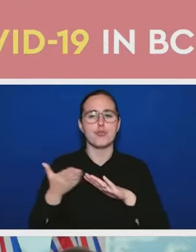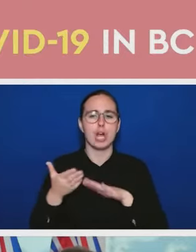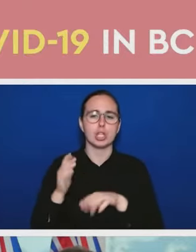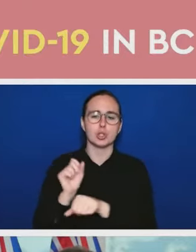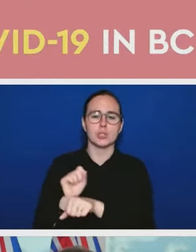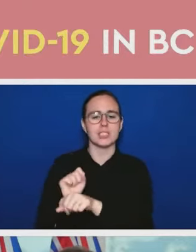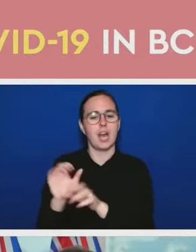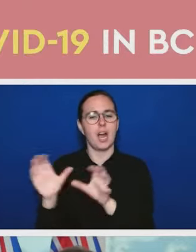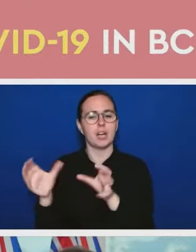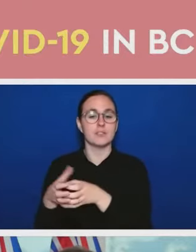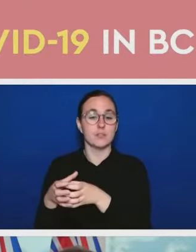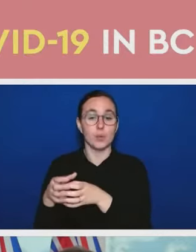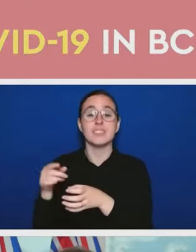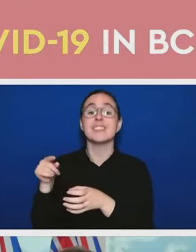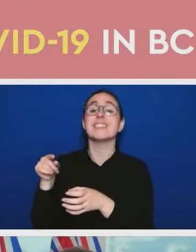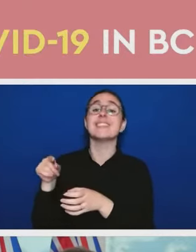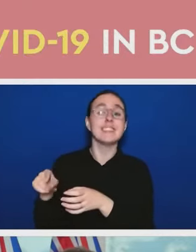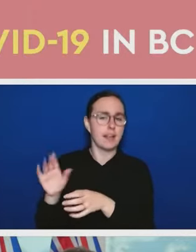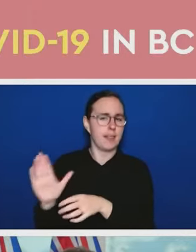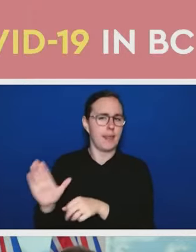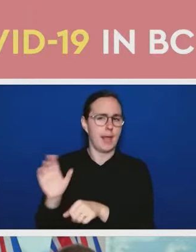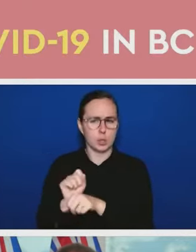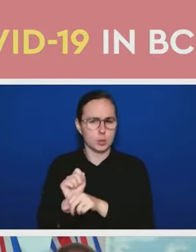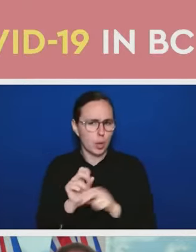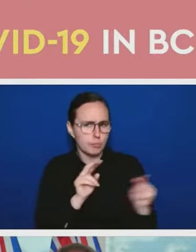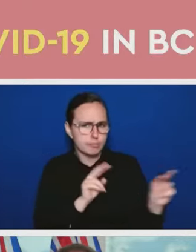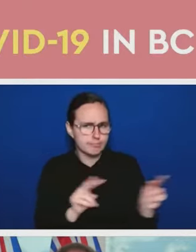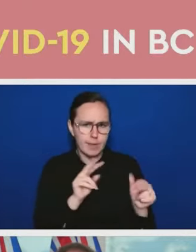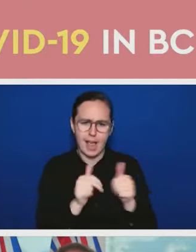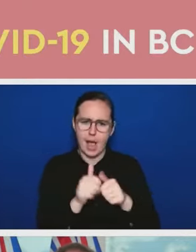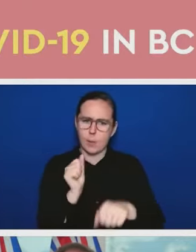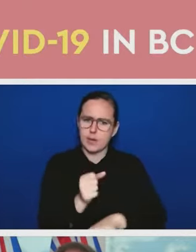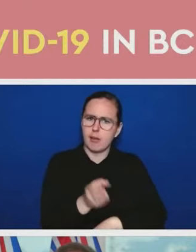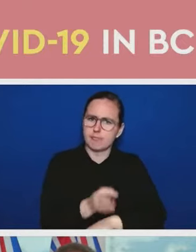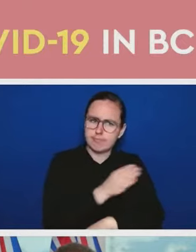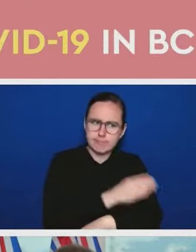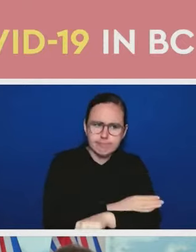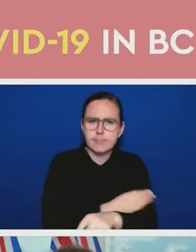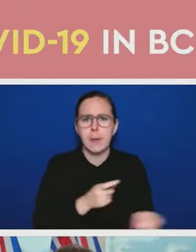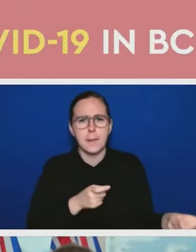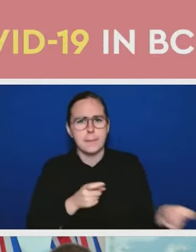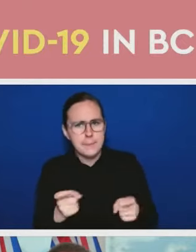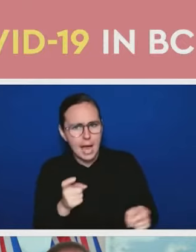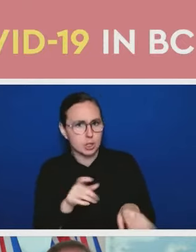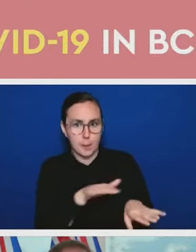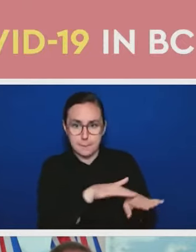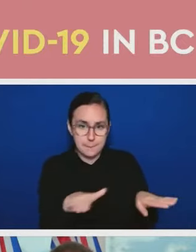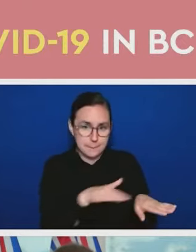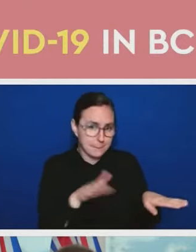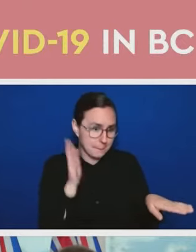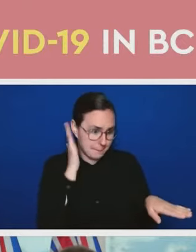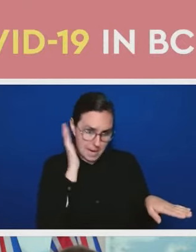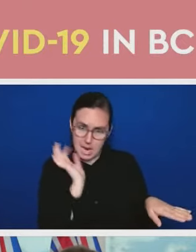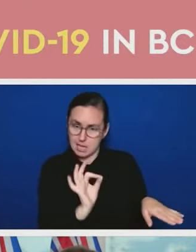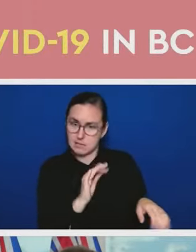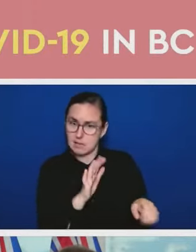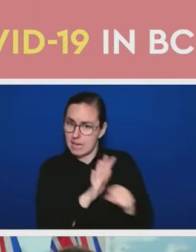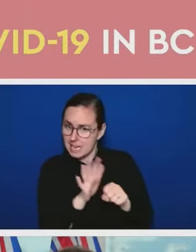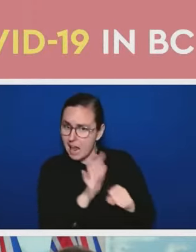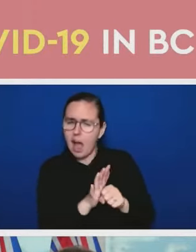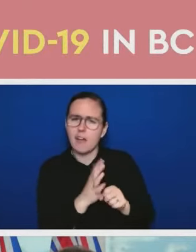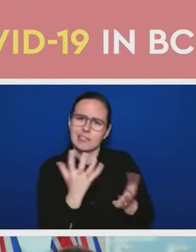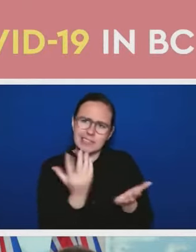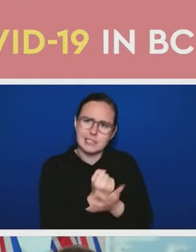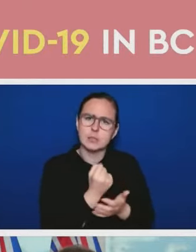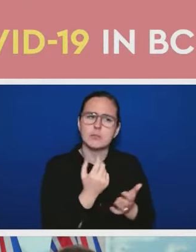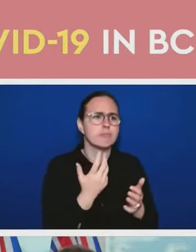to optimize inpatient bed utilization. And we're going to continue to do, as we have done in an extraordinary way